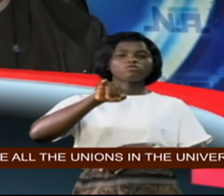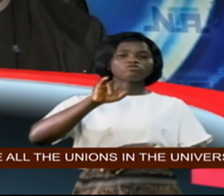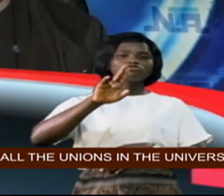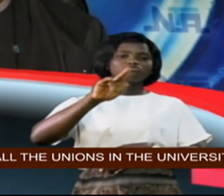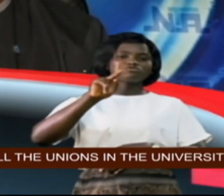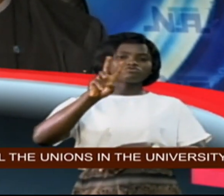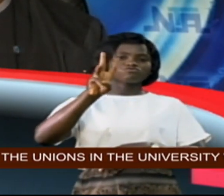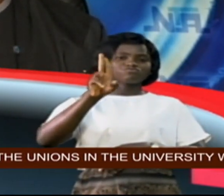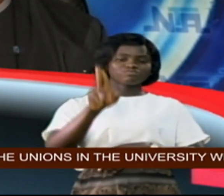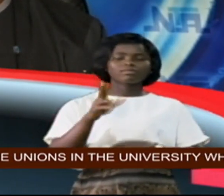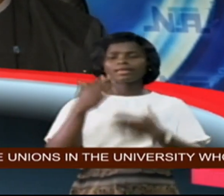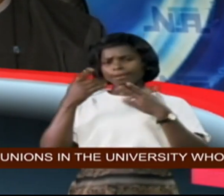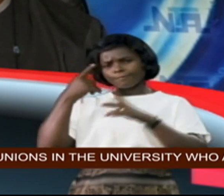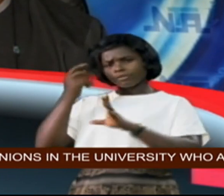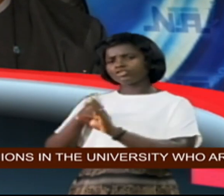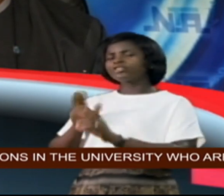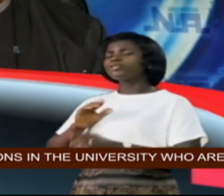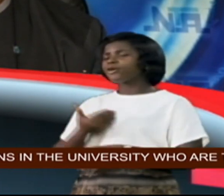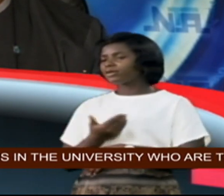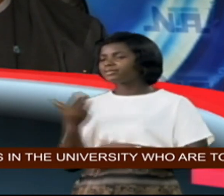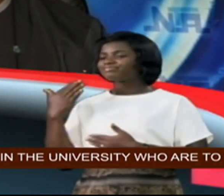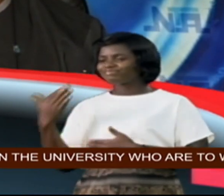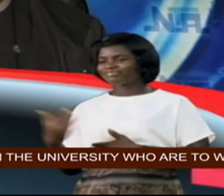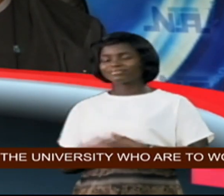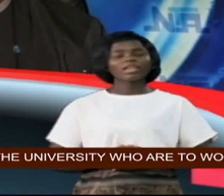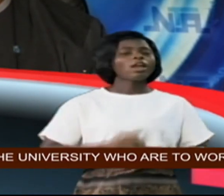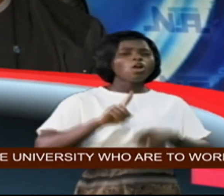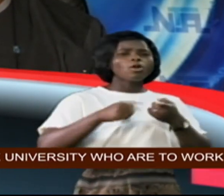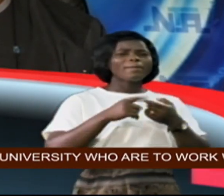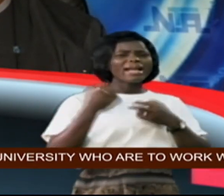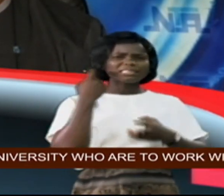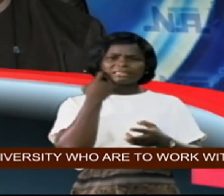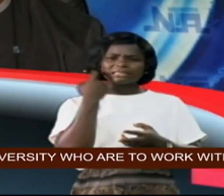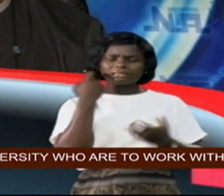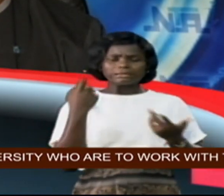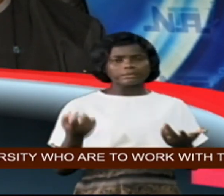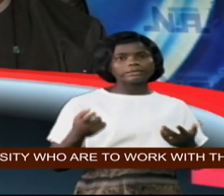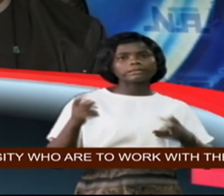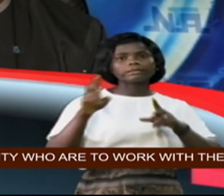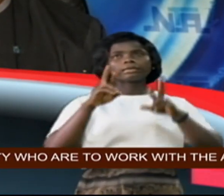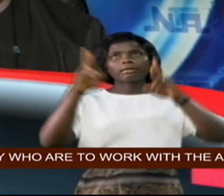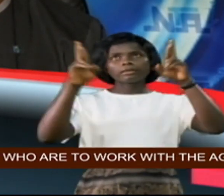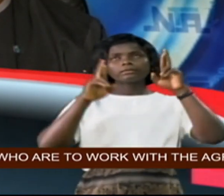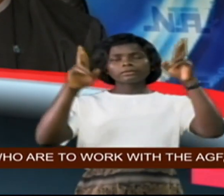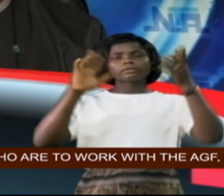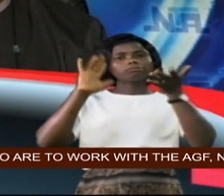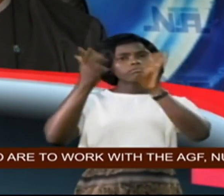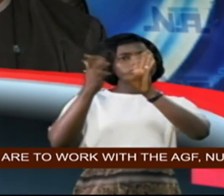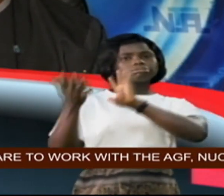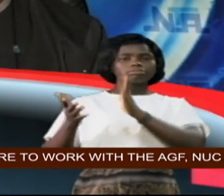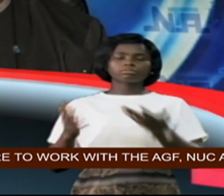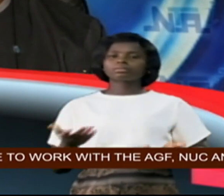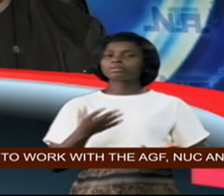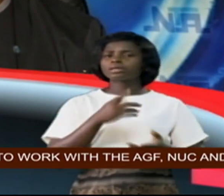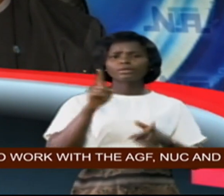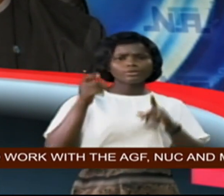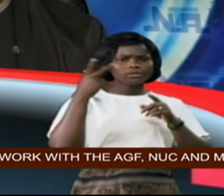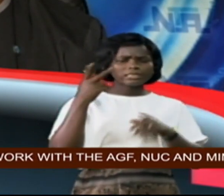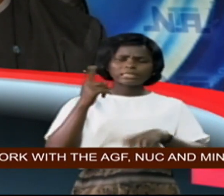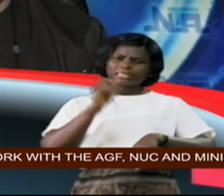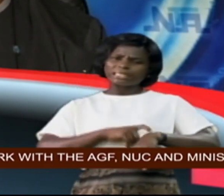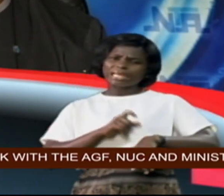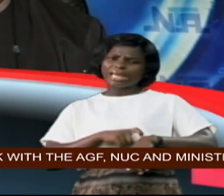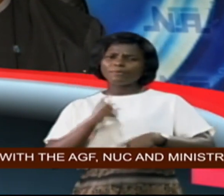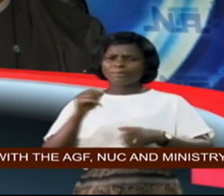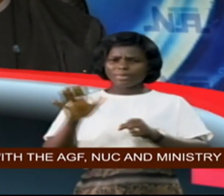you. All right, now going by the recent violent dimension of the EndSARS protests we have seen, do you think the time lag will be enough